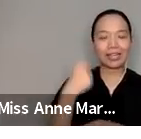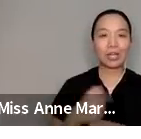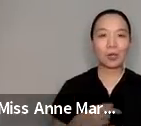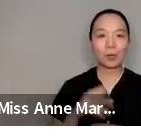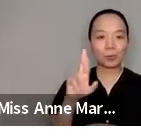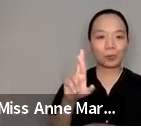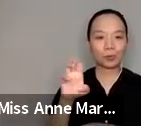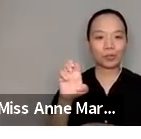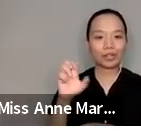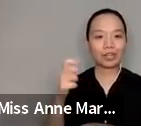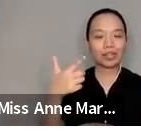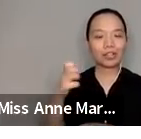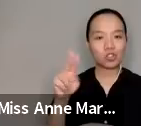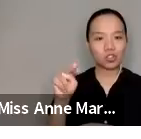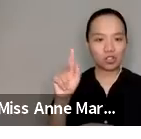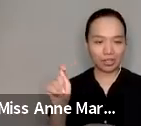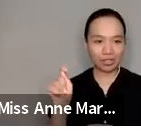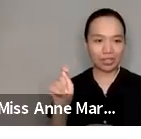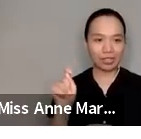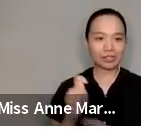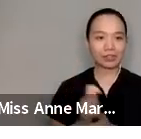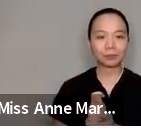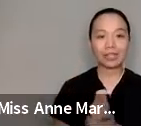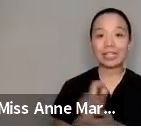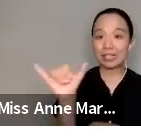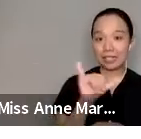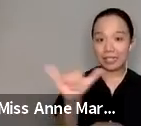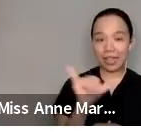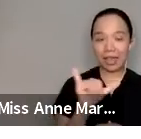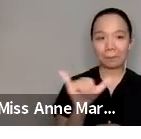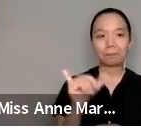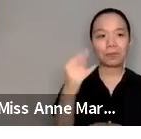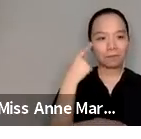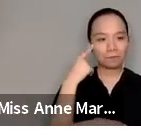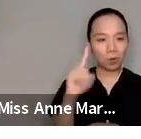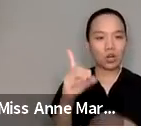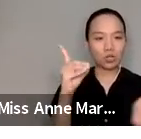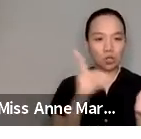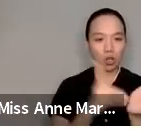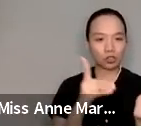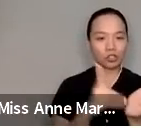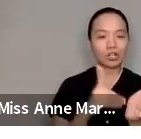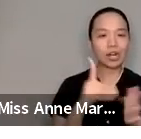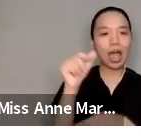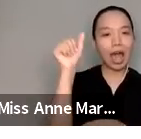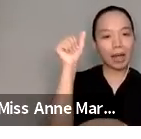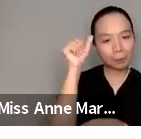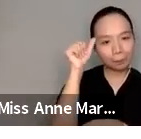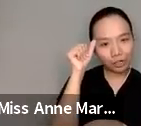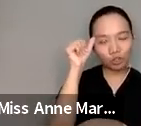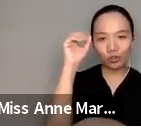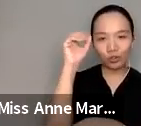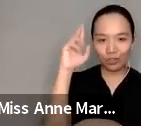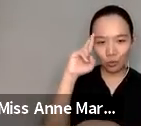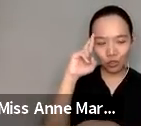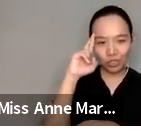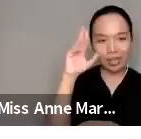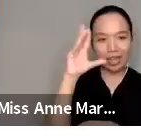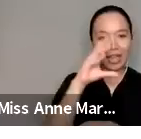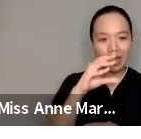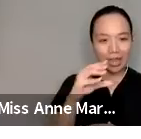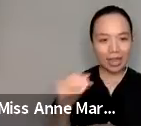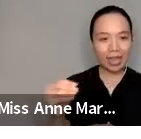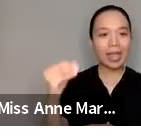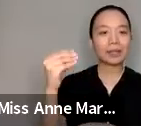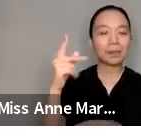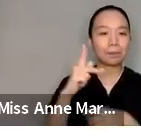Regent. The same citation goes to Dr. Albert Rufinus and Ms.